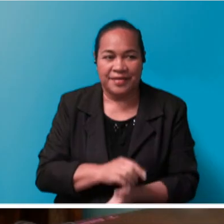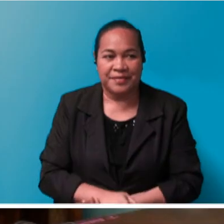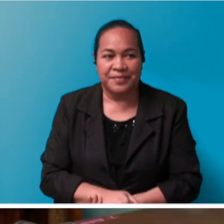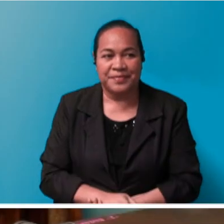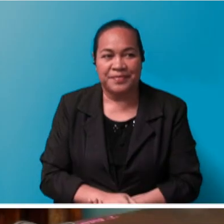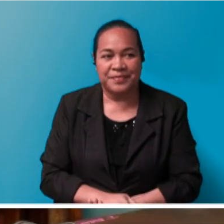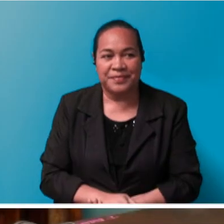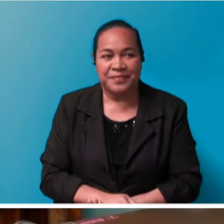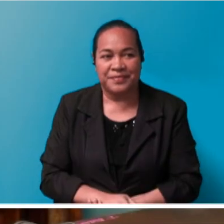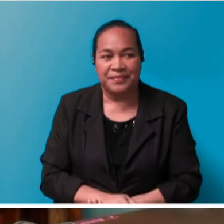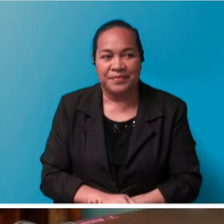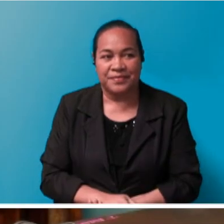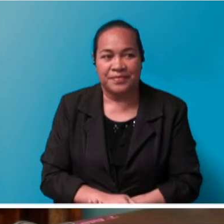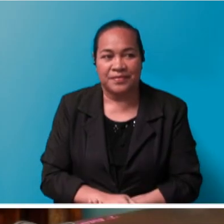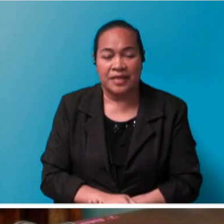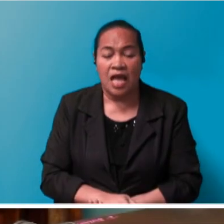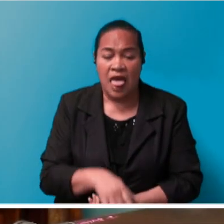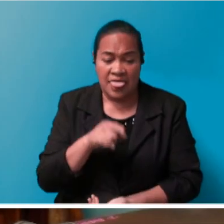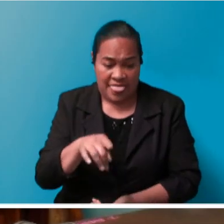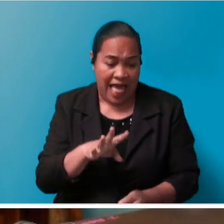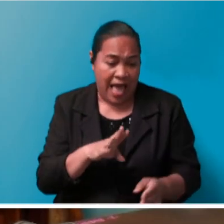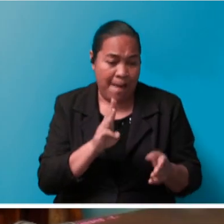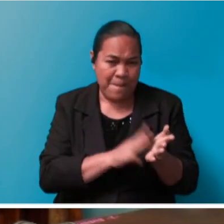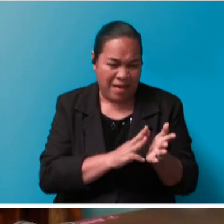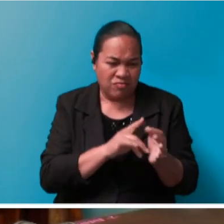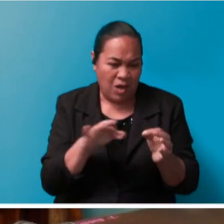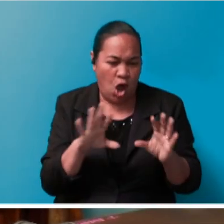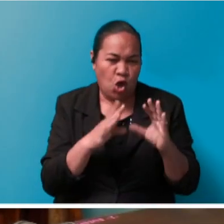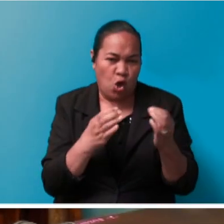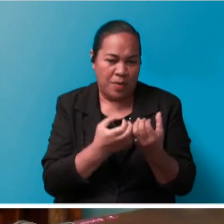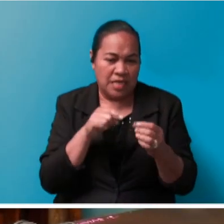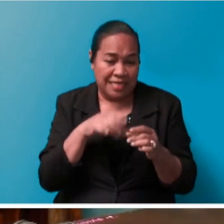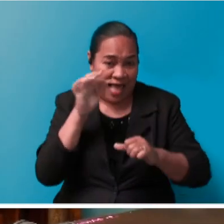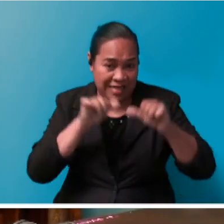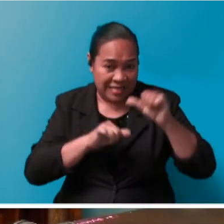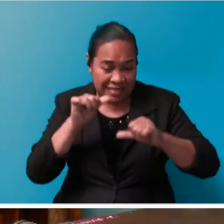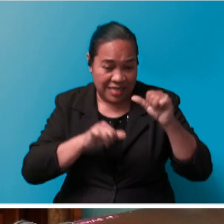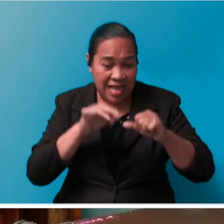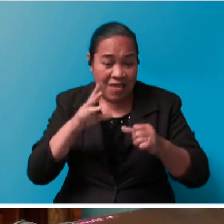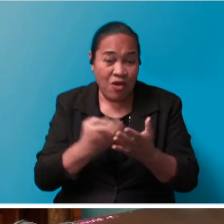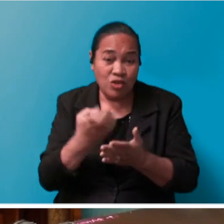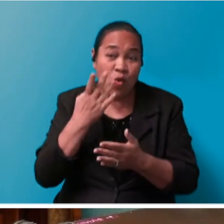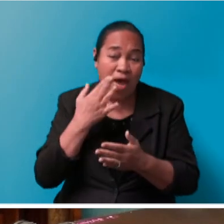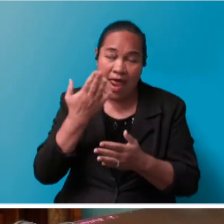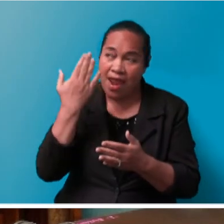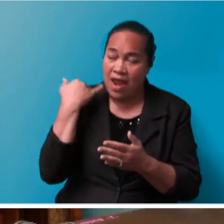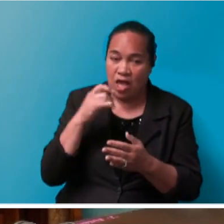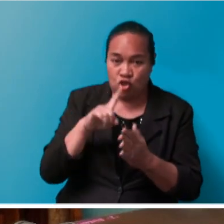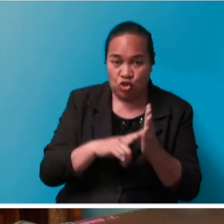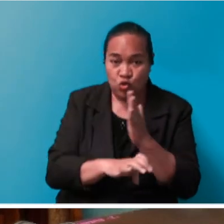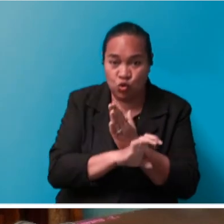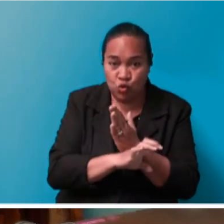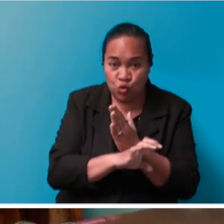Mr. Speaker, the macroeconomic committee undertook a robust assessment of the economy in June. They had